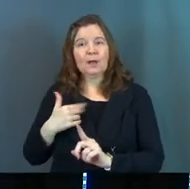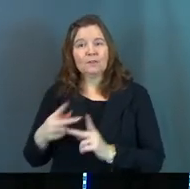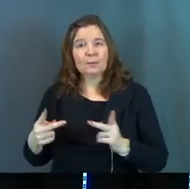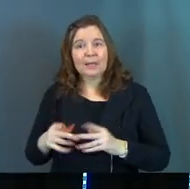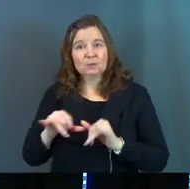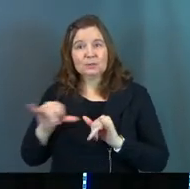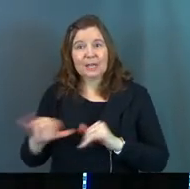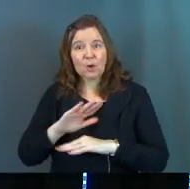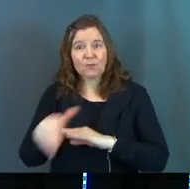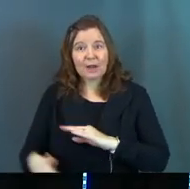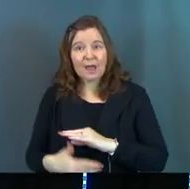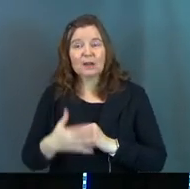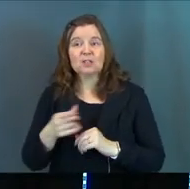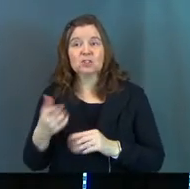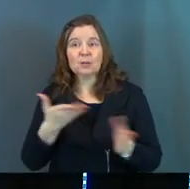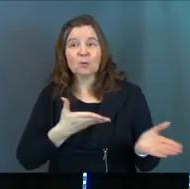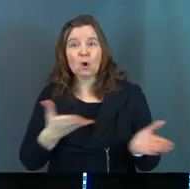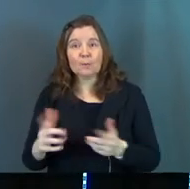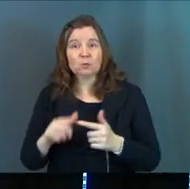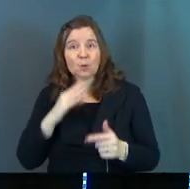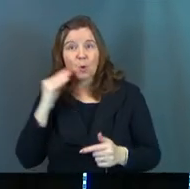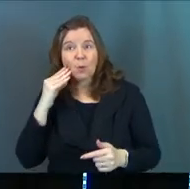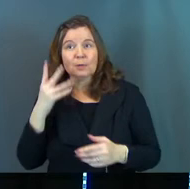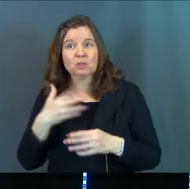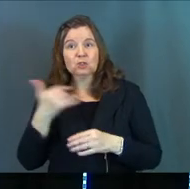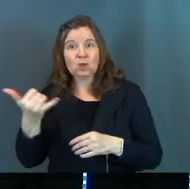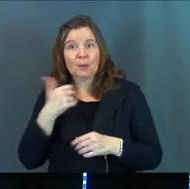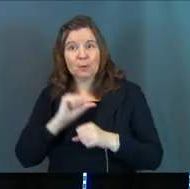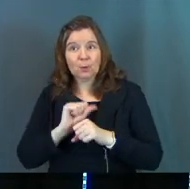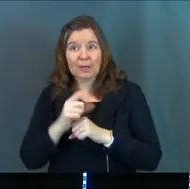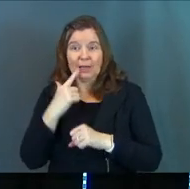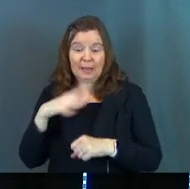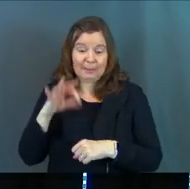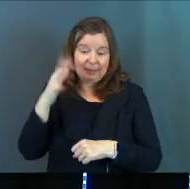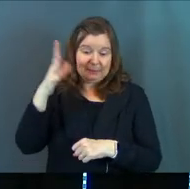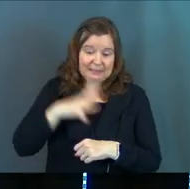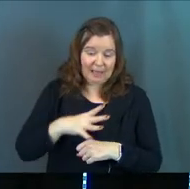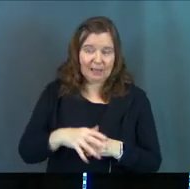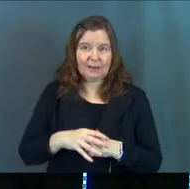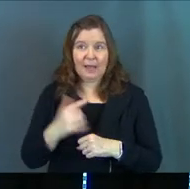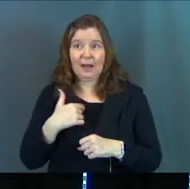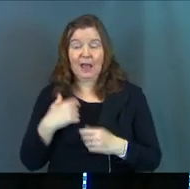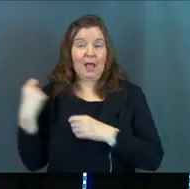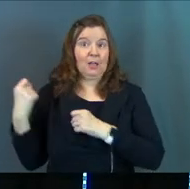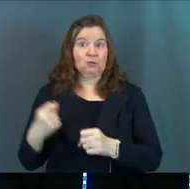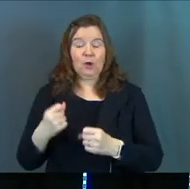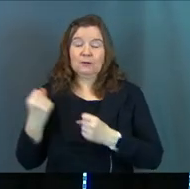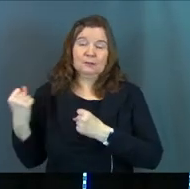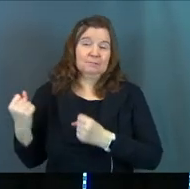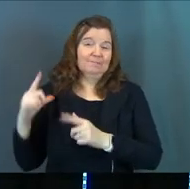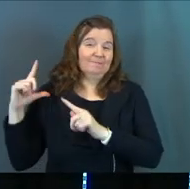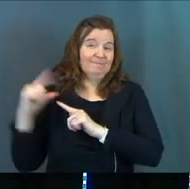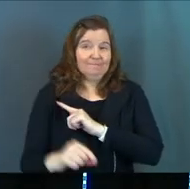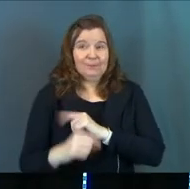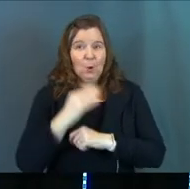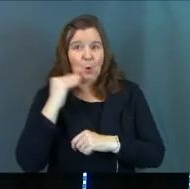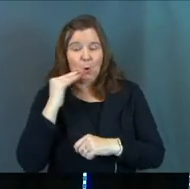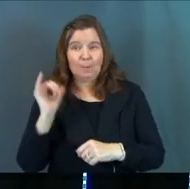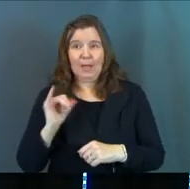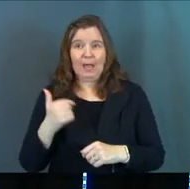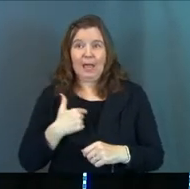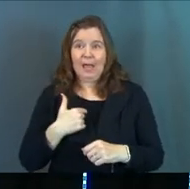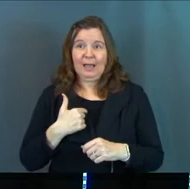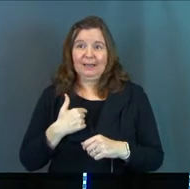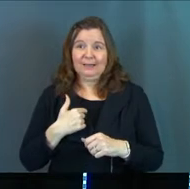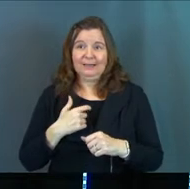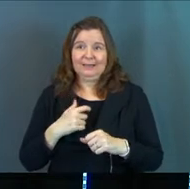have a place to stay overnight. And she brought him home, and she called me at work, and she's like, I picked this guy up. And I drove so fast home, like,